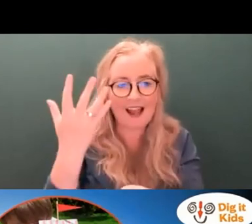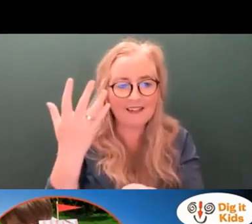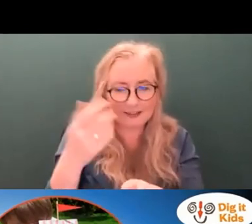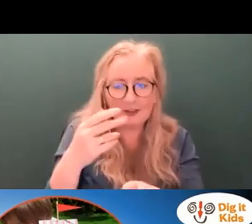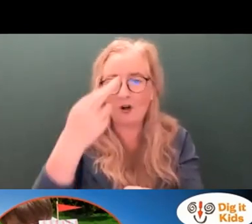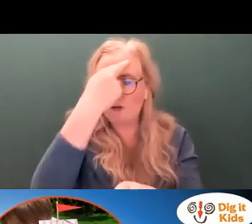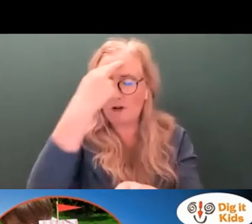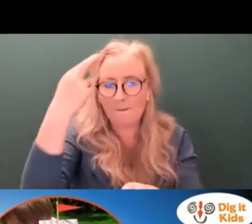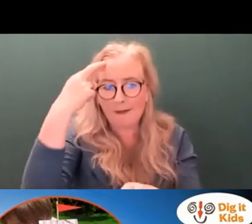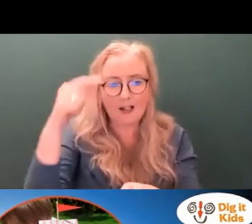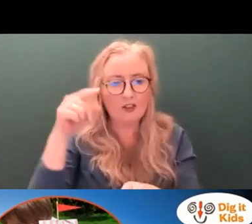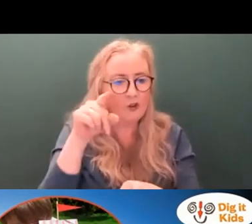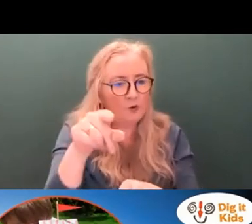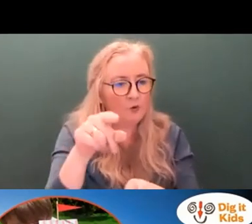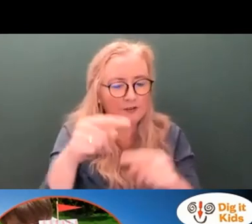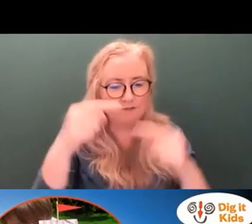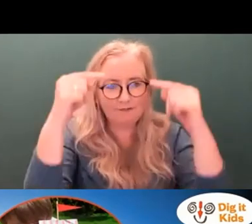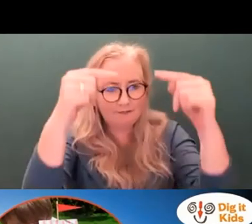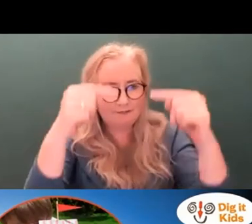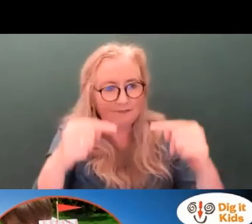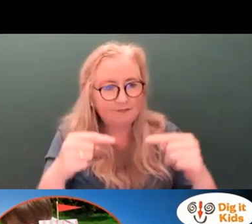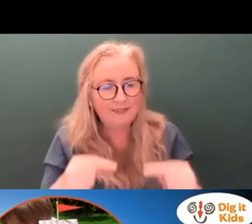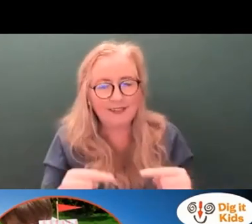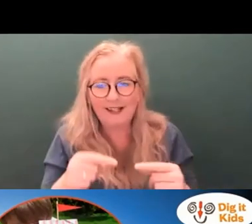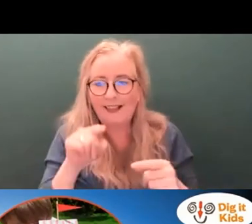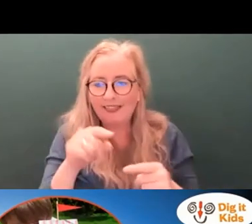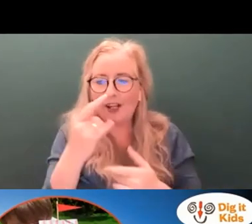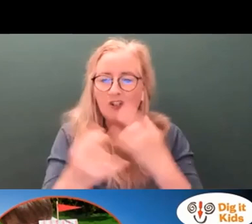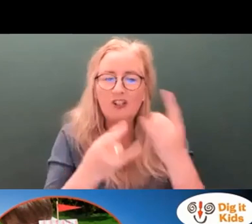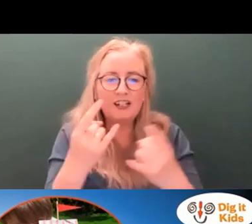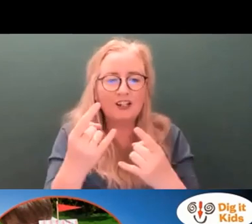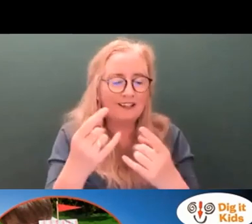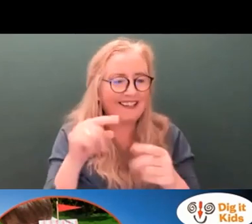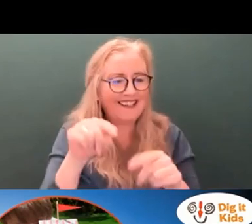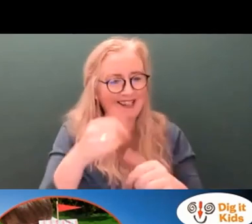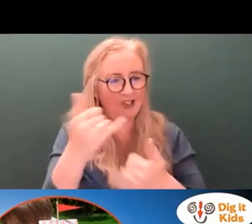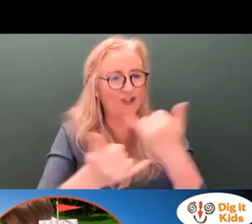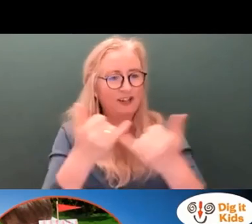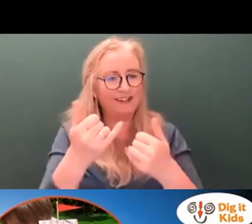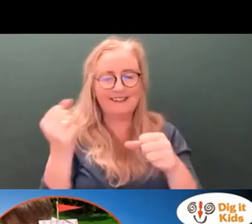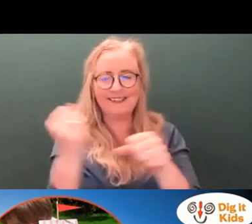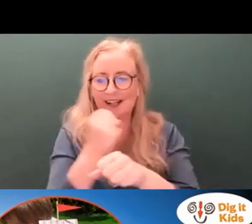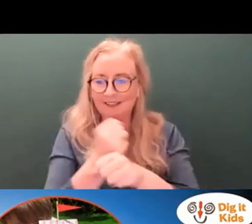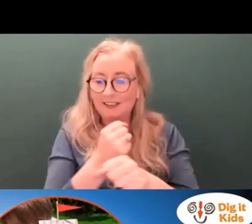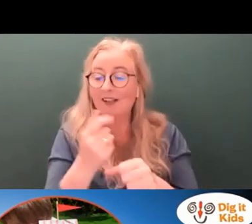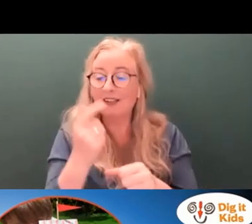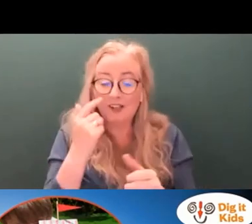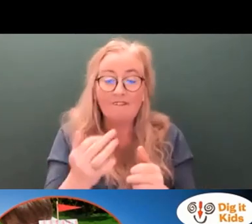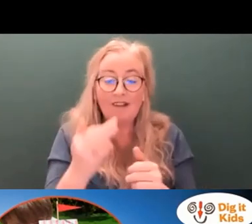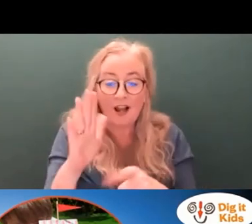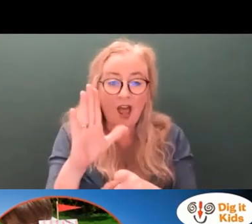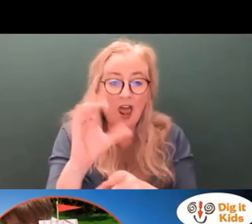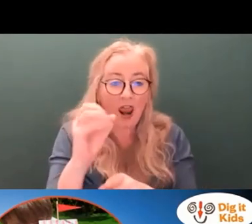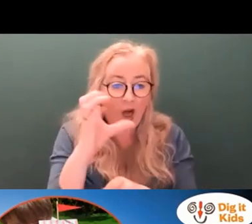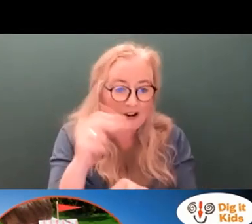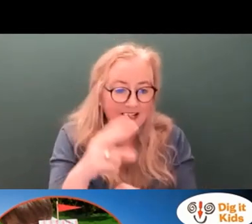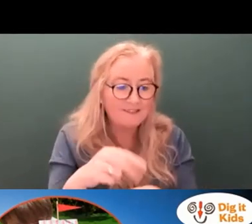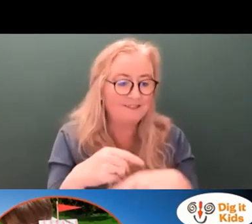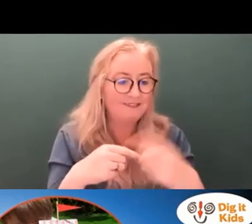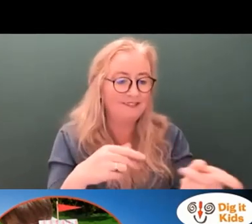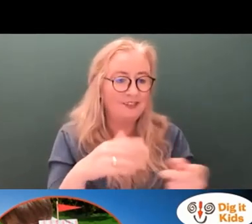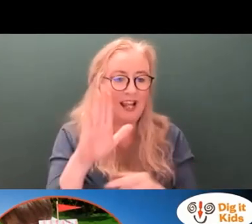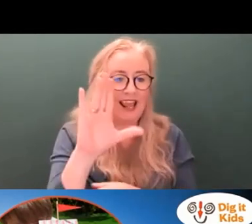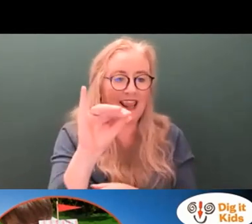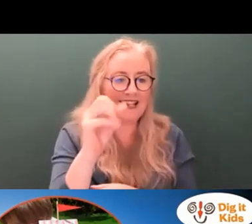you of the sorts of highlights for this year, including people, finding ways, as Lorcan and Lisanne and Tomas have done,